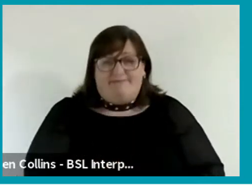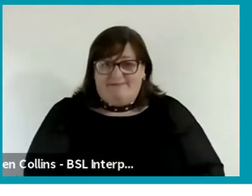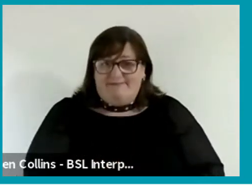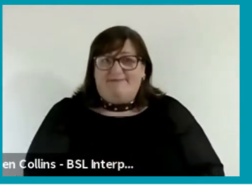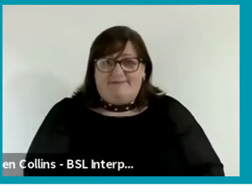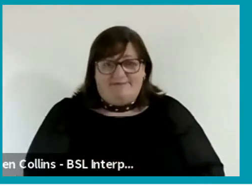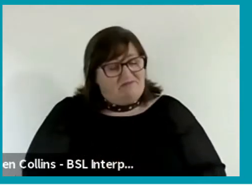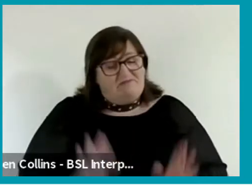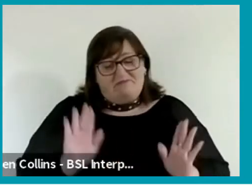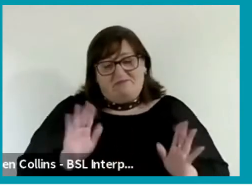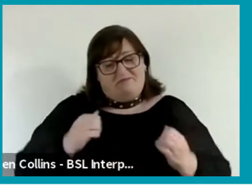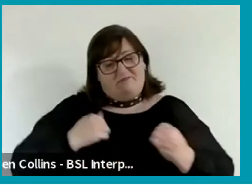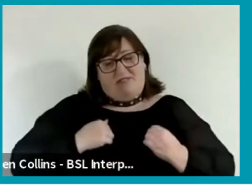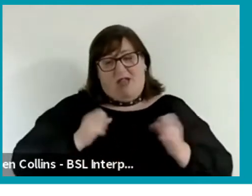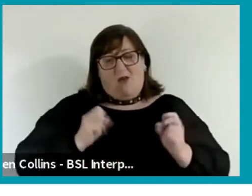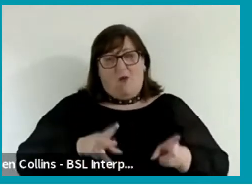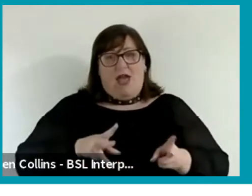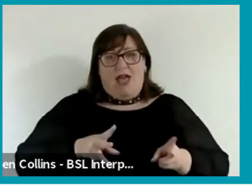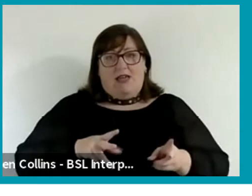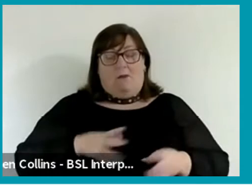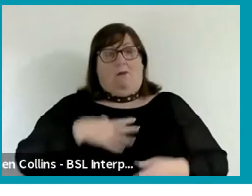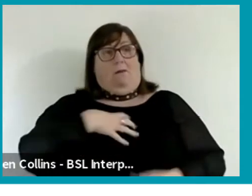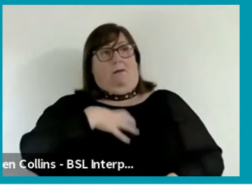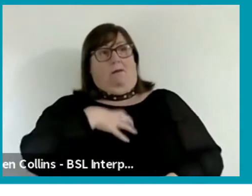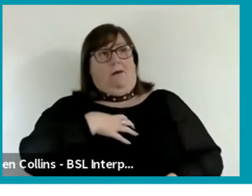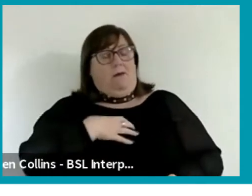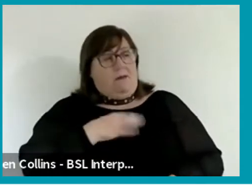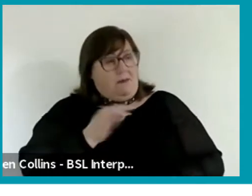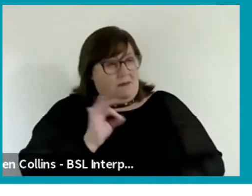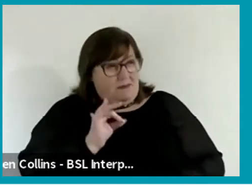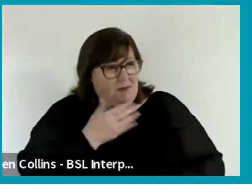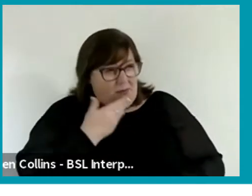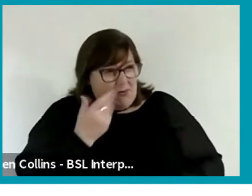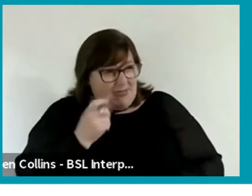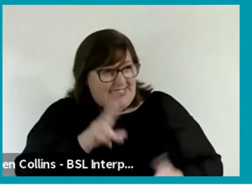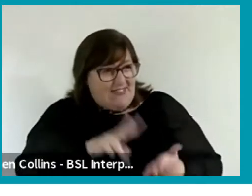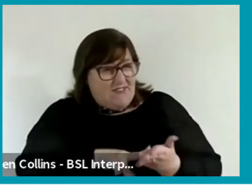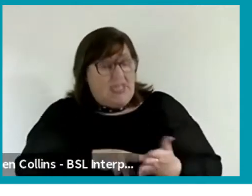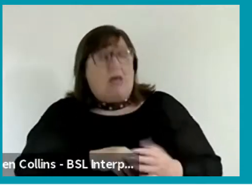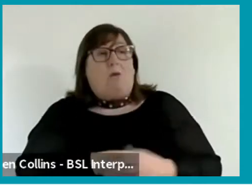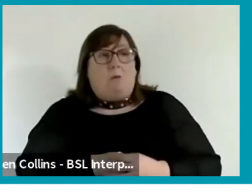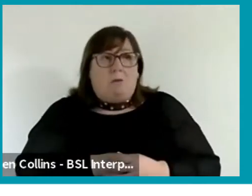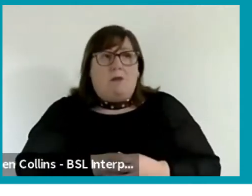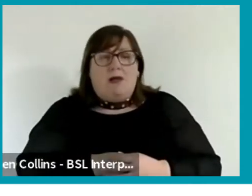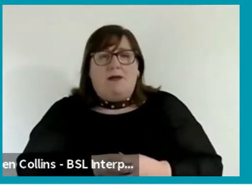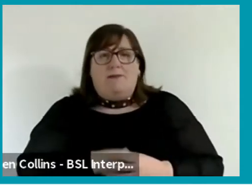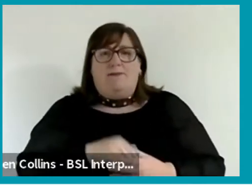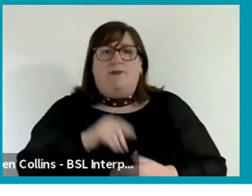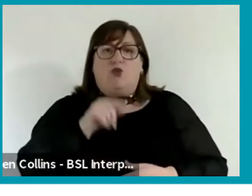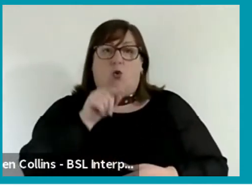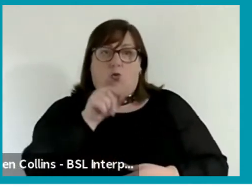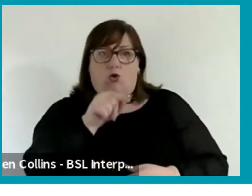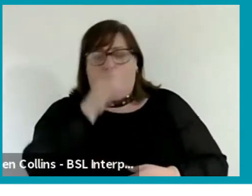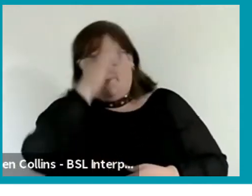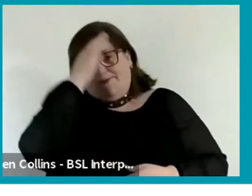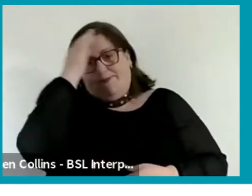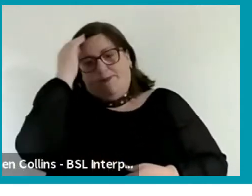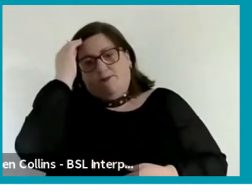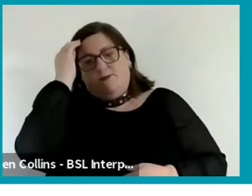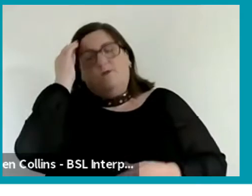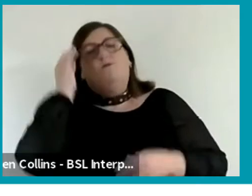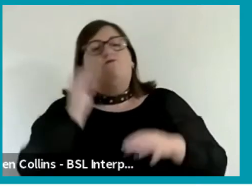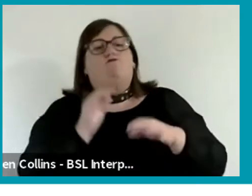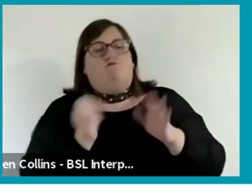how we work. Okay, no CVs. So when you post a job on Evenbreak, for example, and I see the job and I click